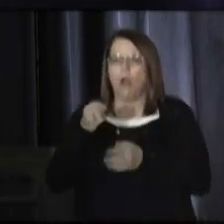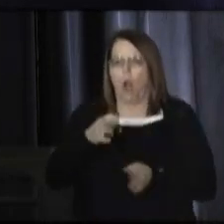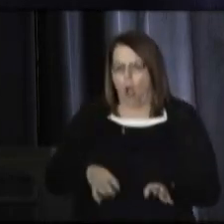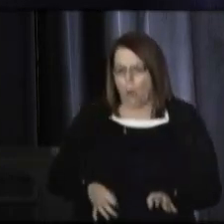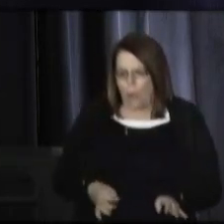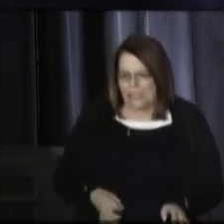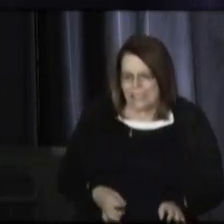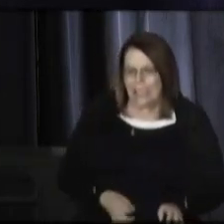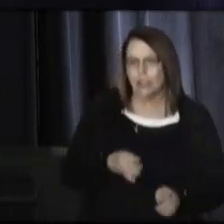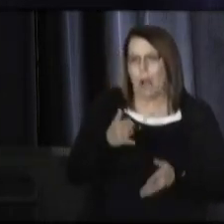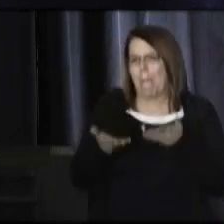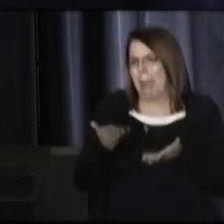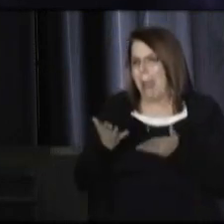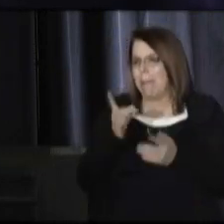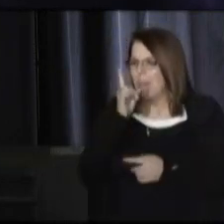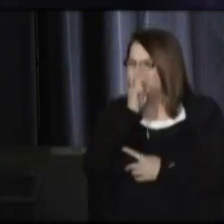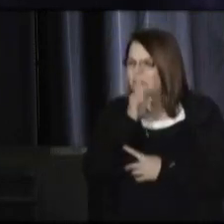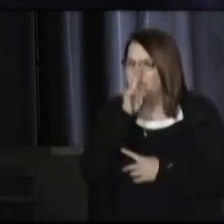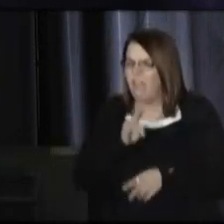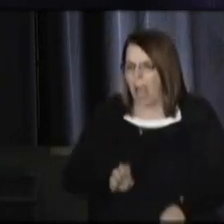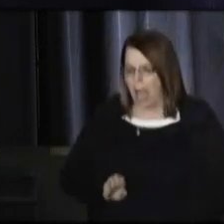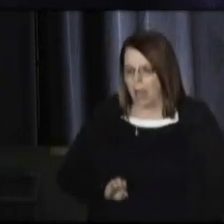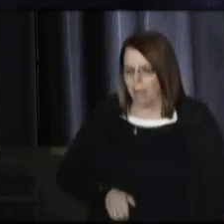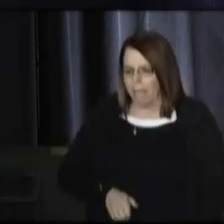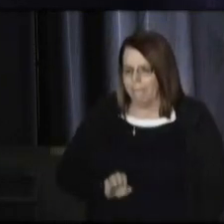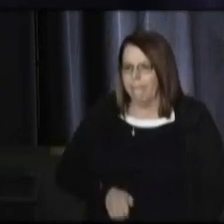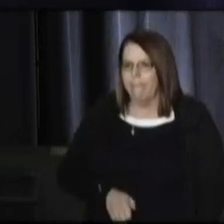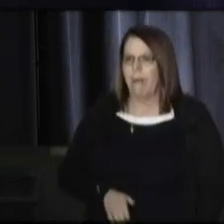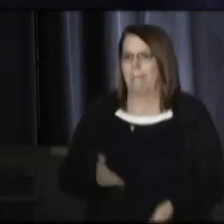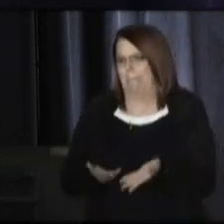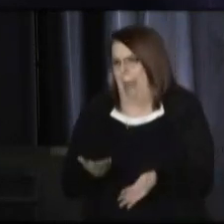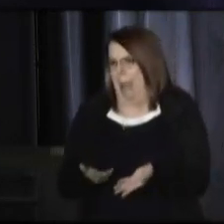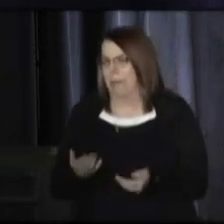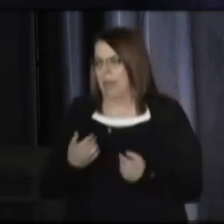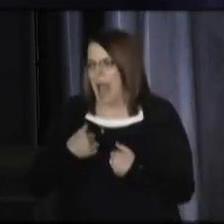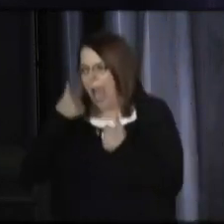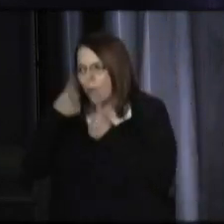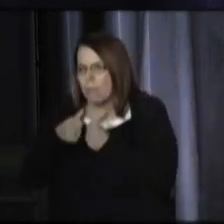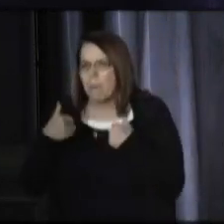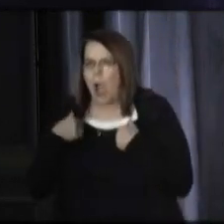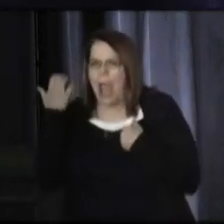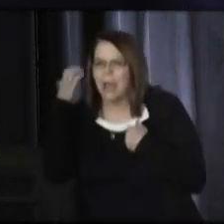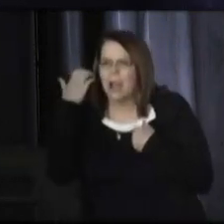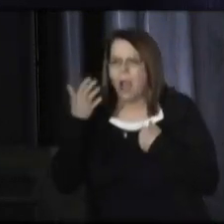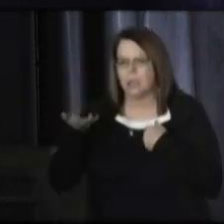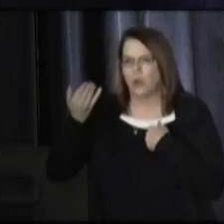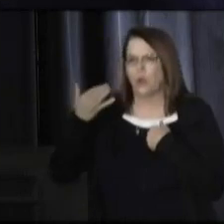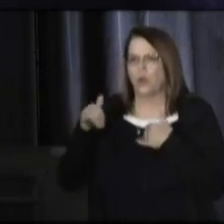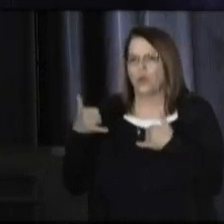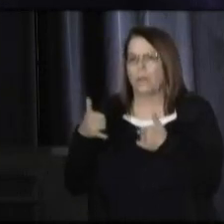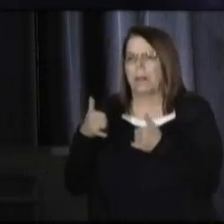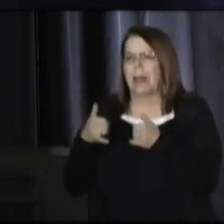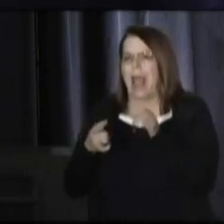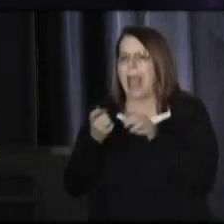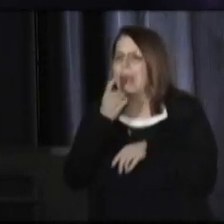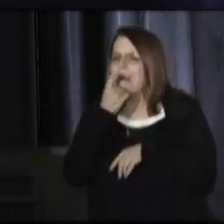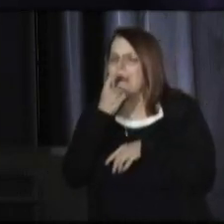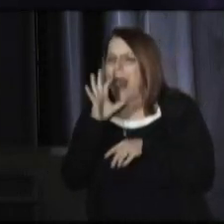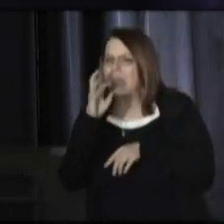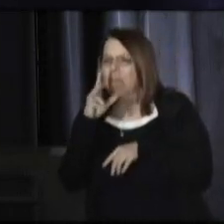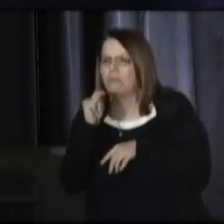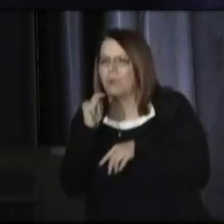on a shelf to sweeten. Let me ask you something, I said, before you leave. Do you have a belly button? Momotaro